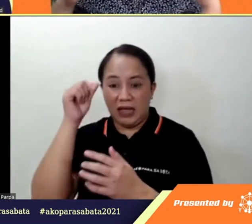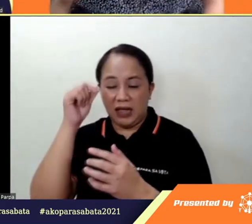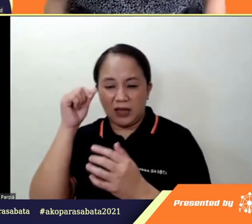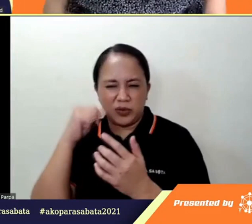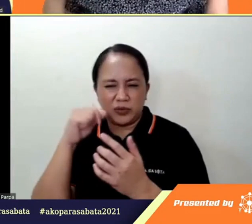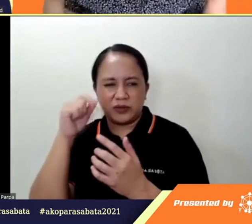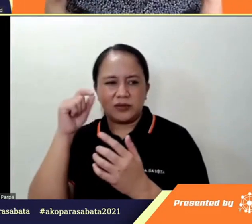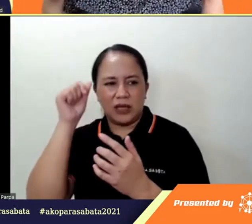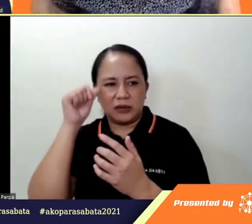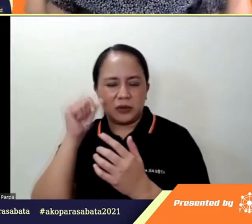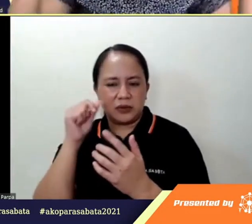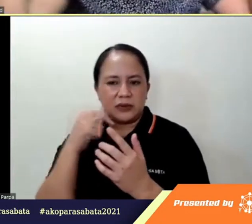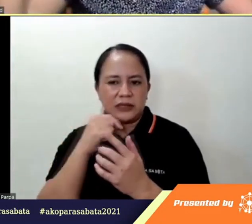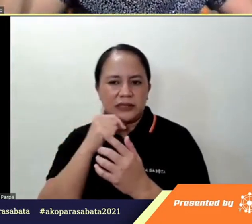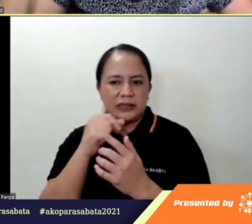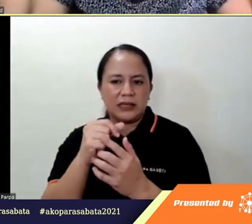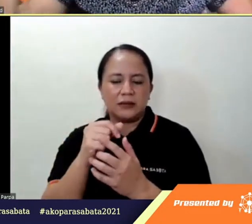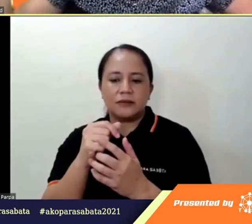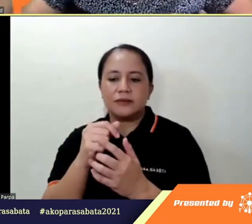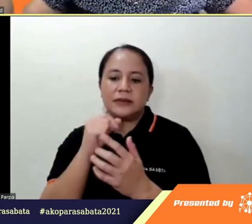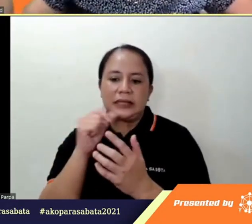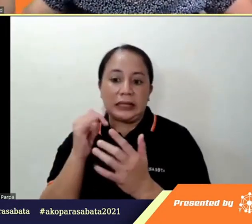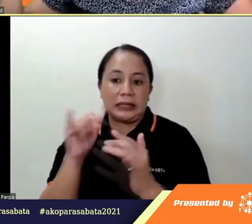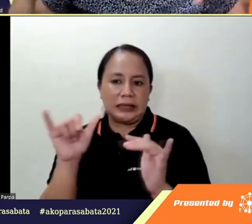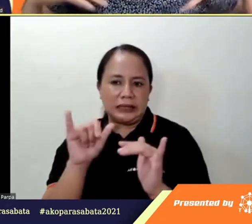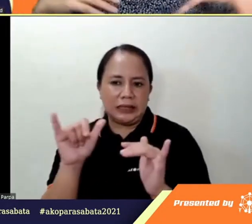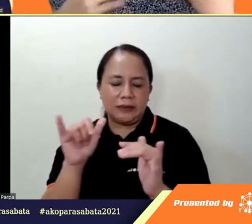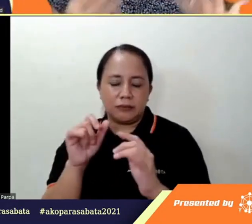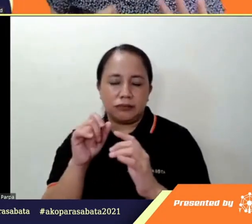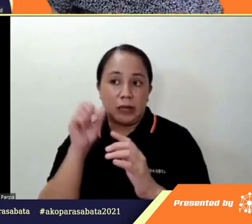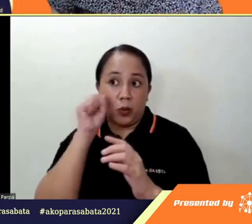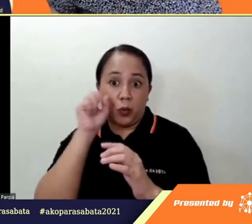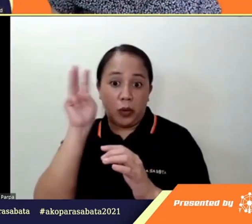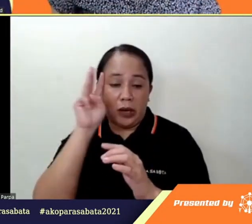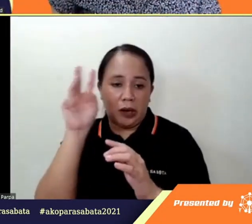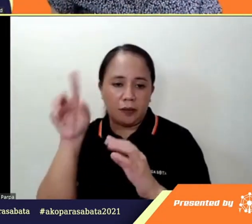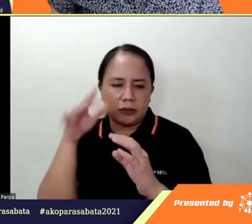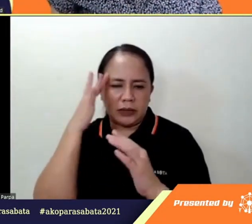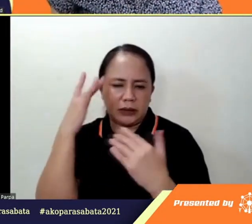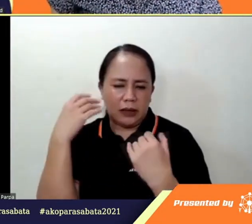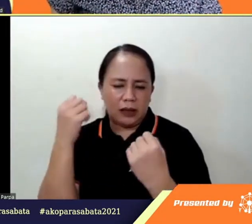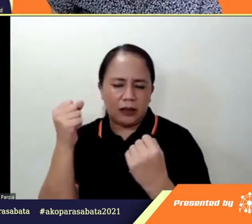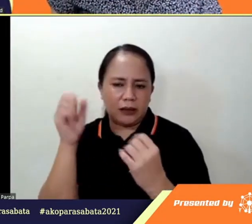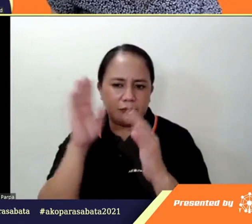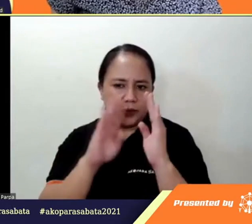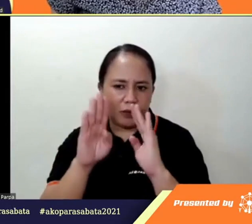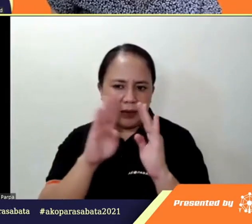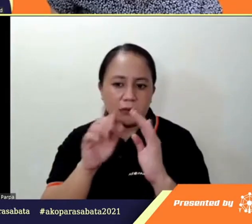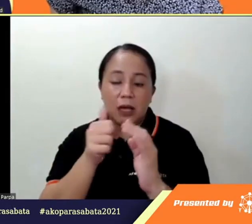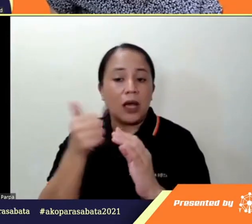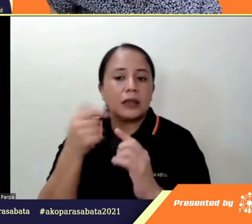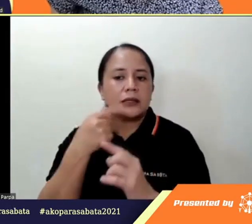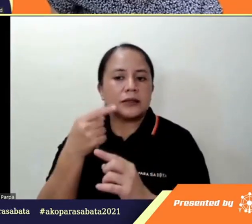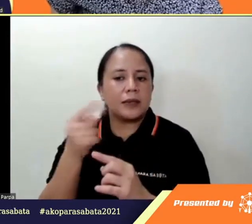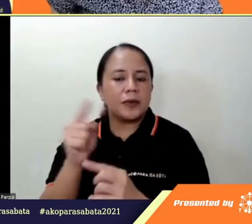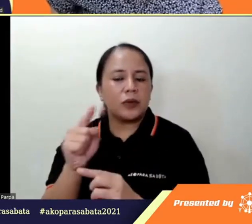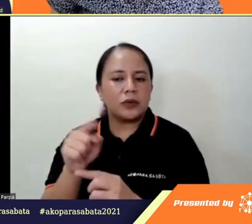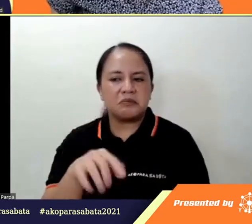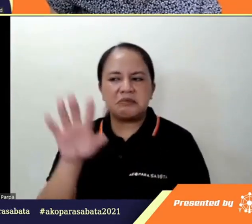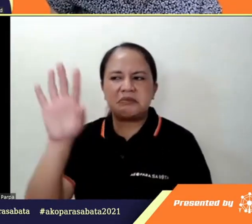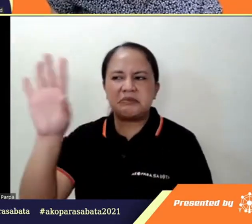hindi naman ganun pa kamulat pagdating sa mga mental health issues. May iba sinasabi parang